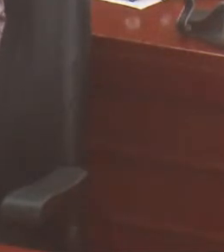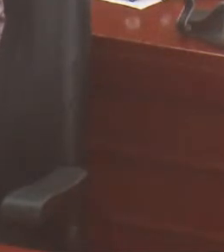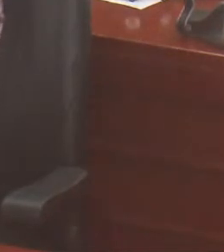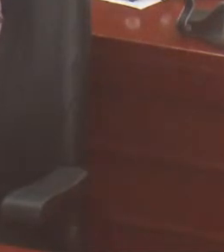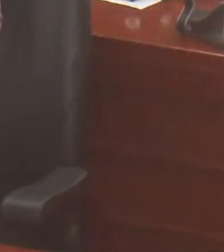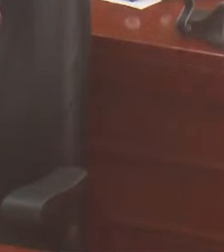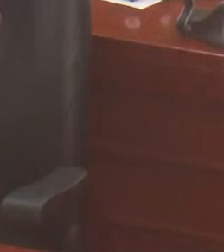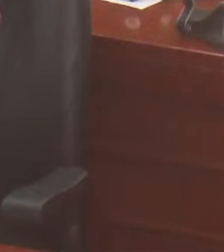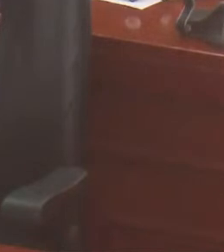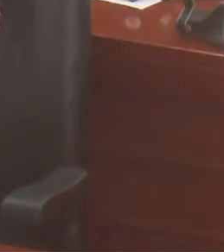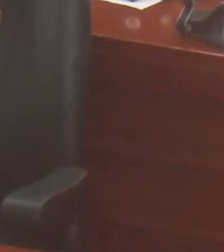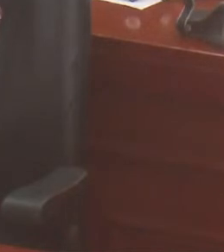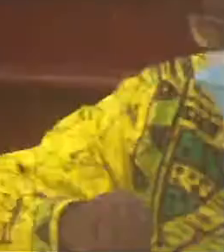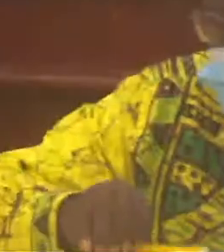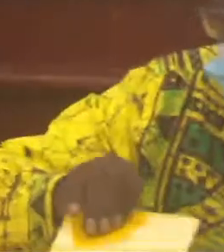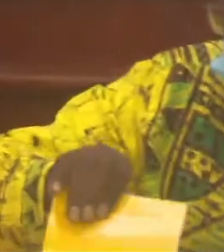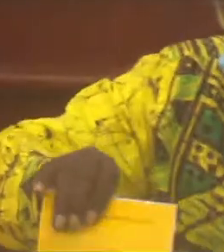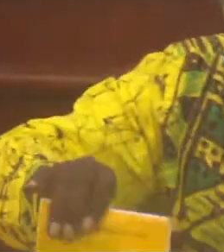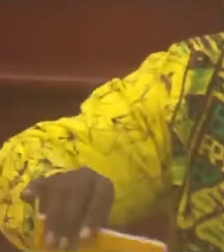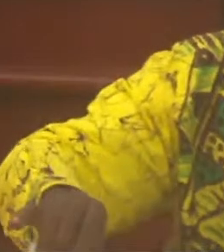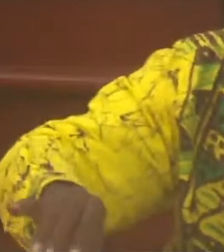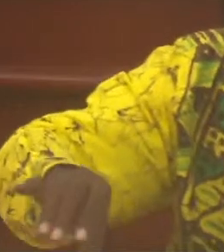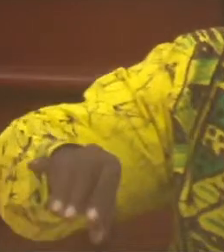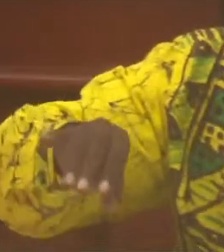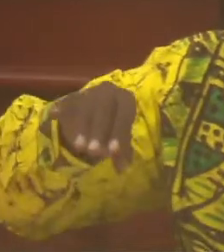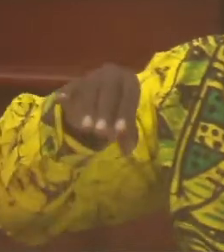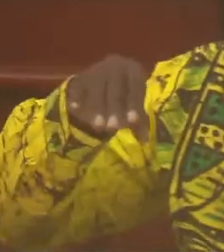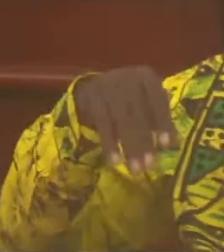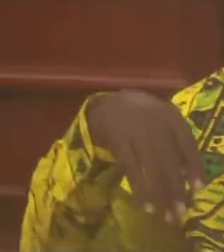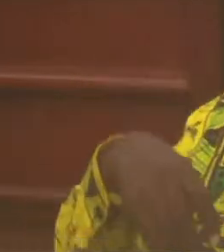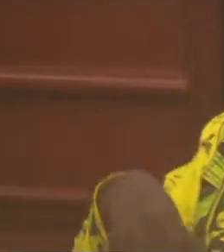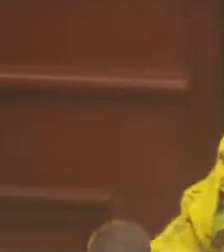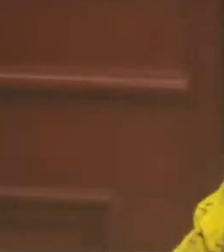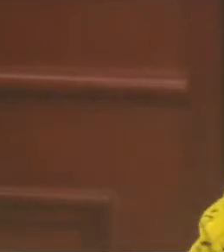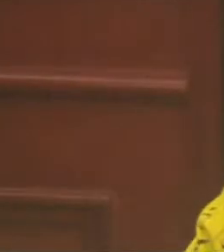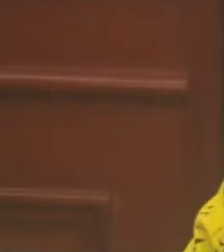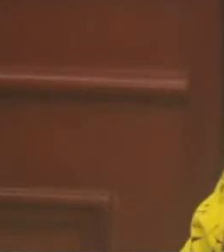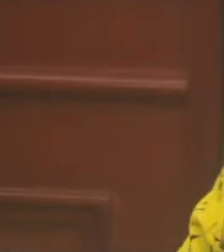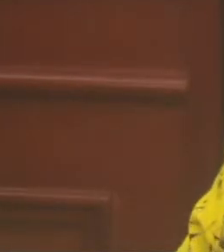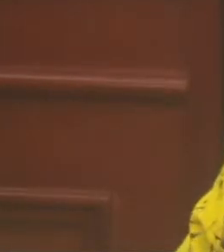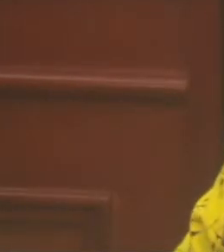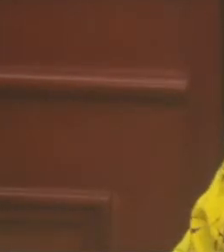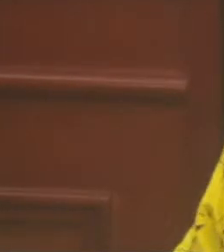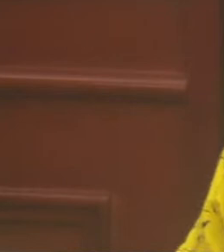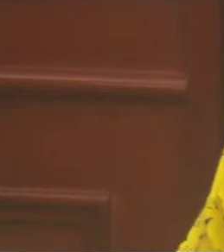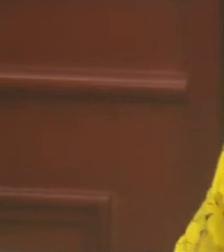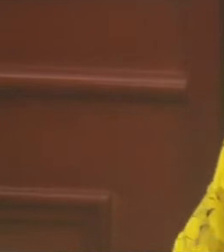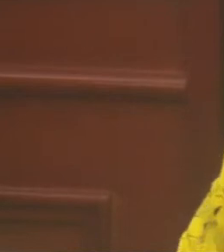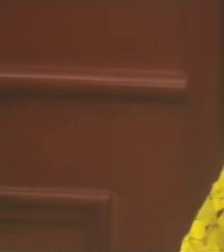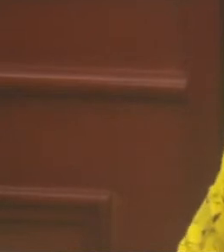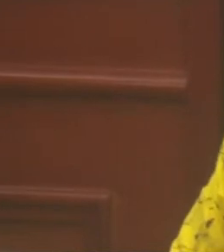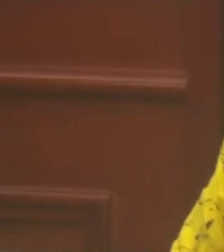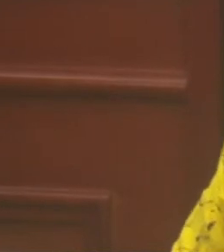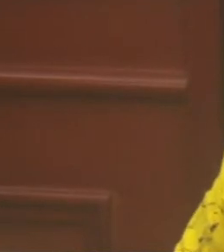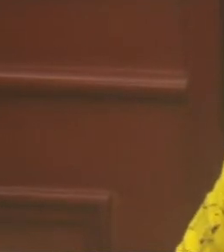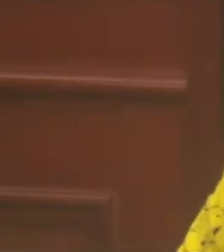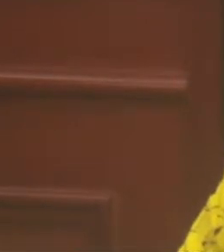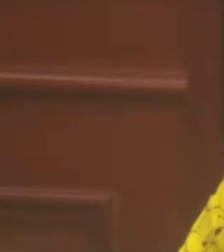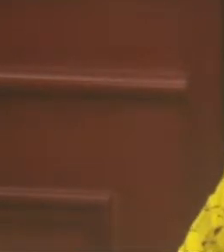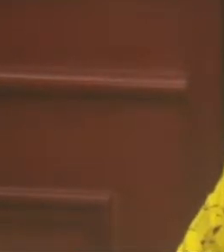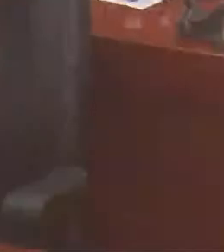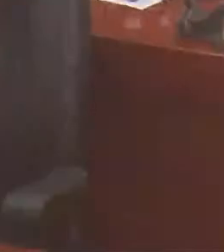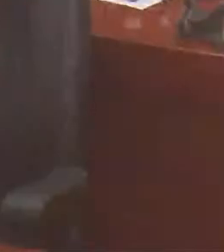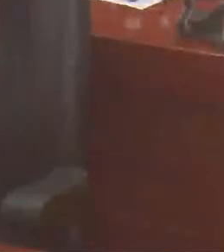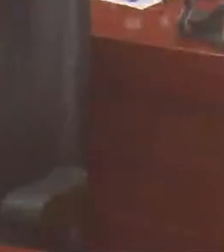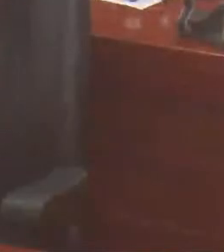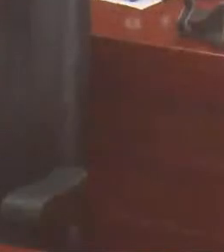that African governments have, in recent times, also initiated a number of measures in their quest to promote good